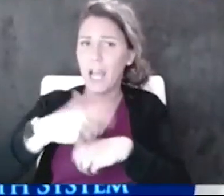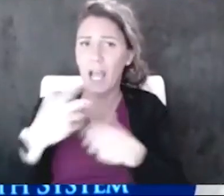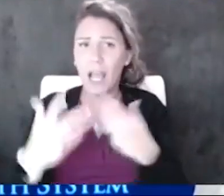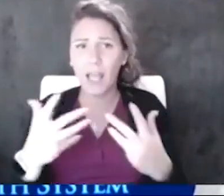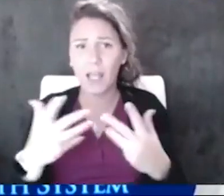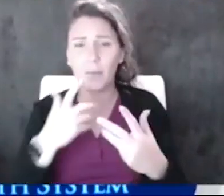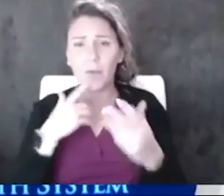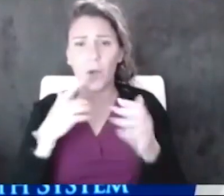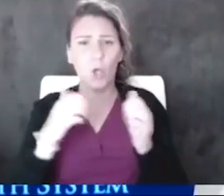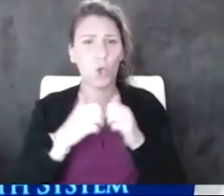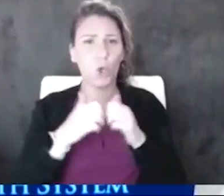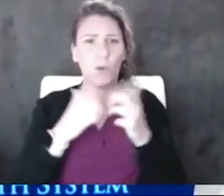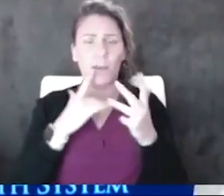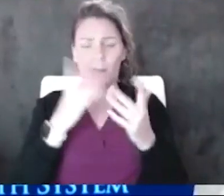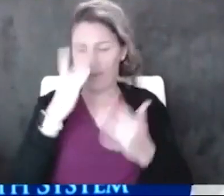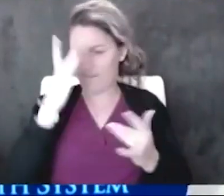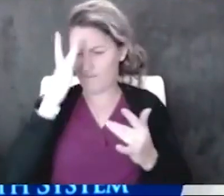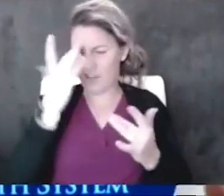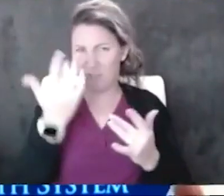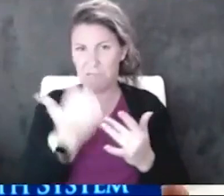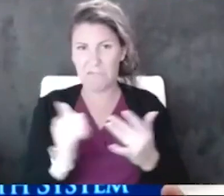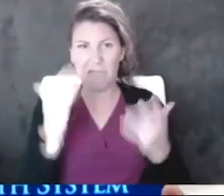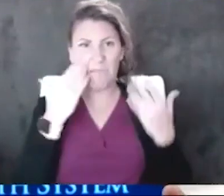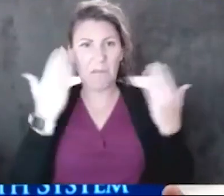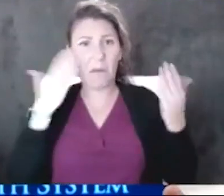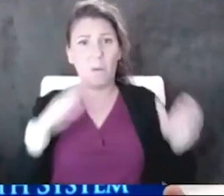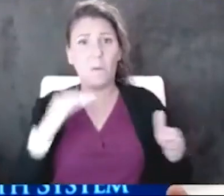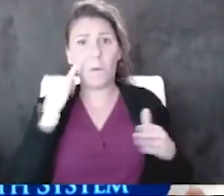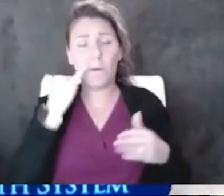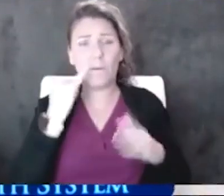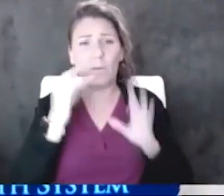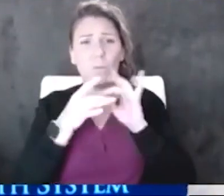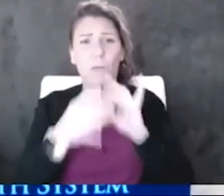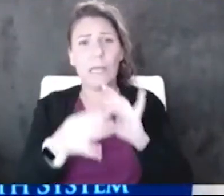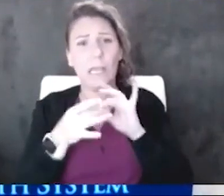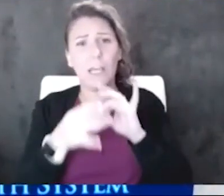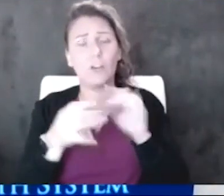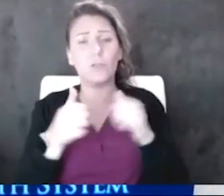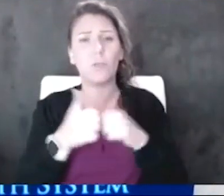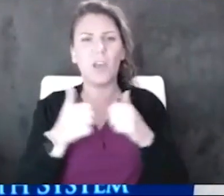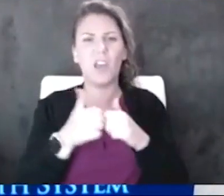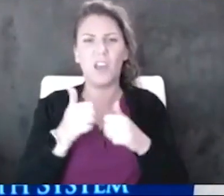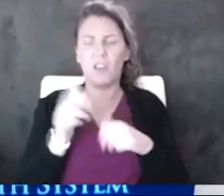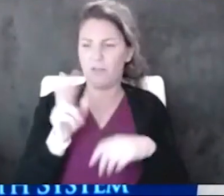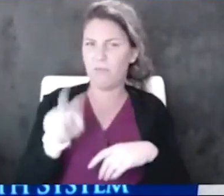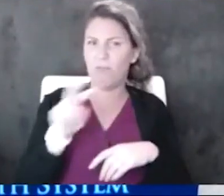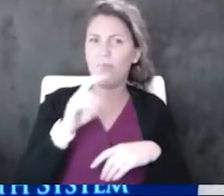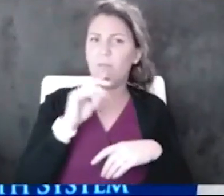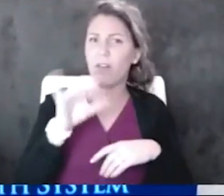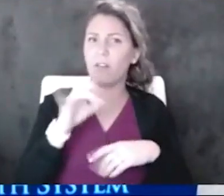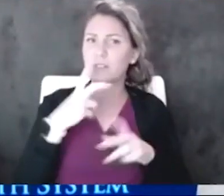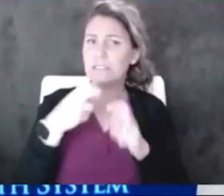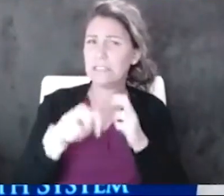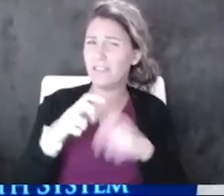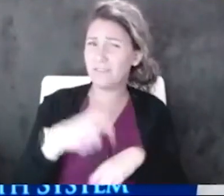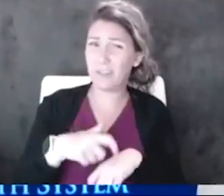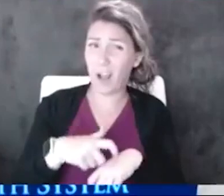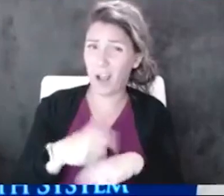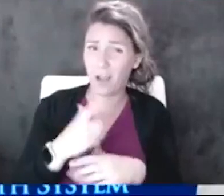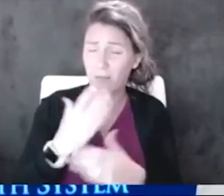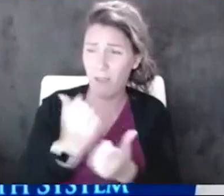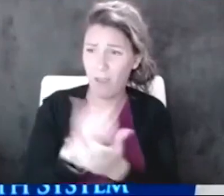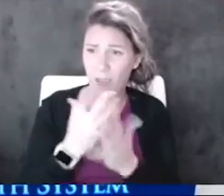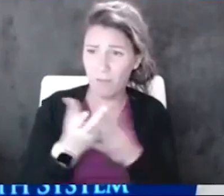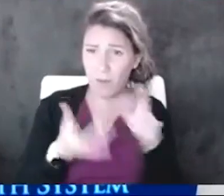relationship between those. I don't know, I'm not smart enough to know. But you look at that and think, God, this is a tough time. And then you look at some of the divisiveness in the country and